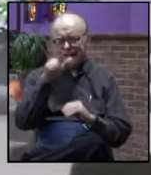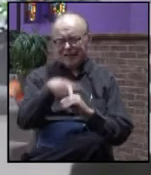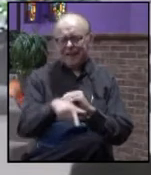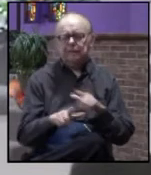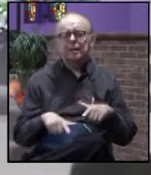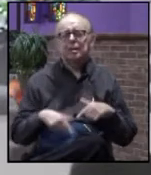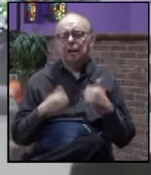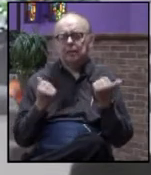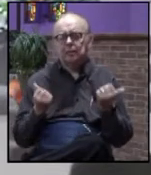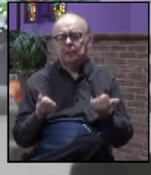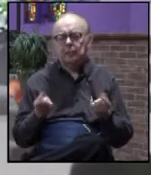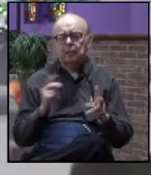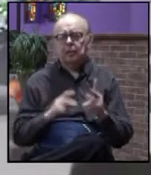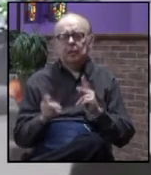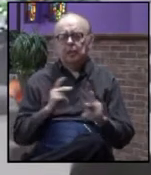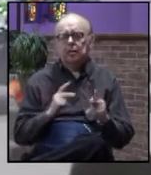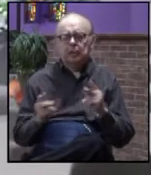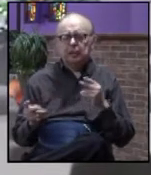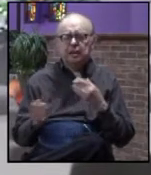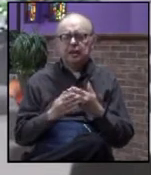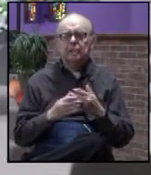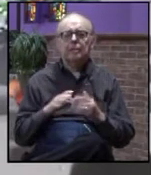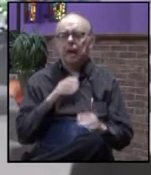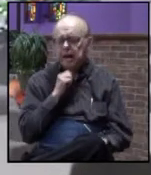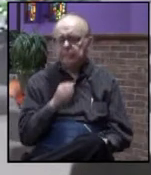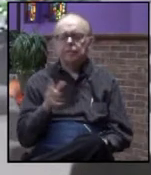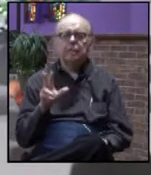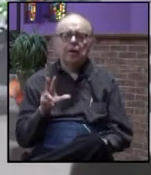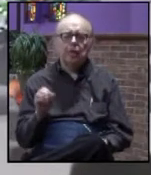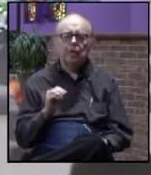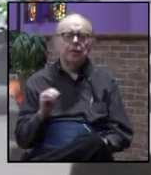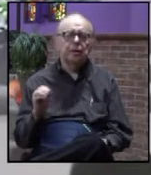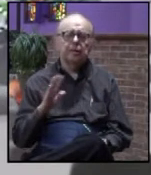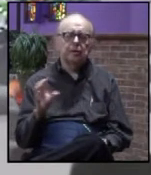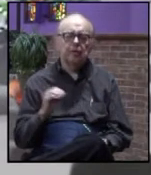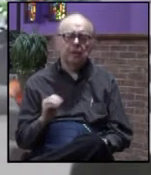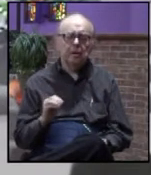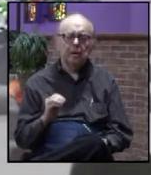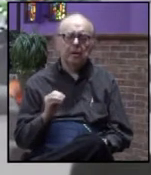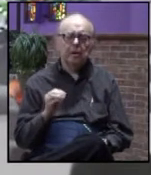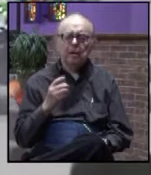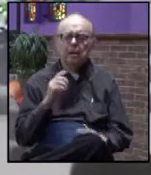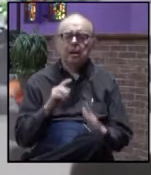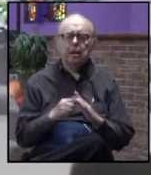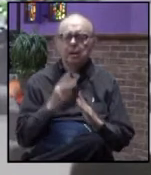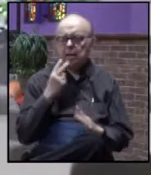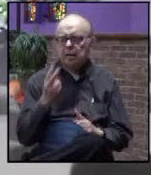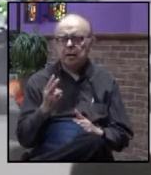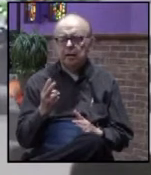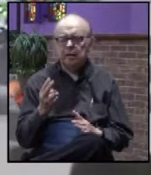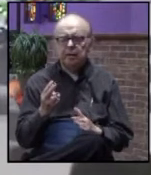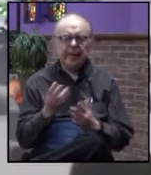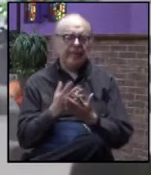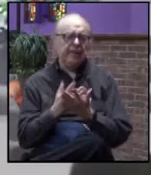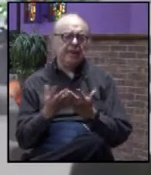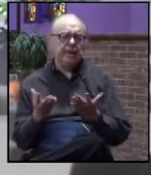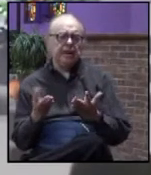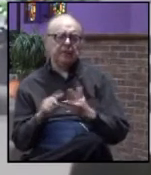life, when people hit around their 30s, mid-30s, 40s, they start looking, things start